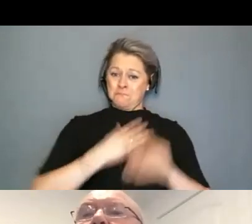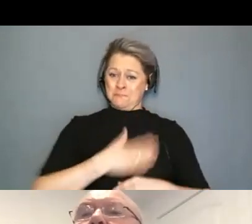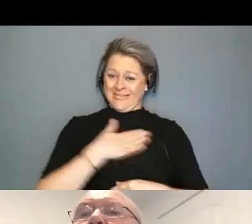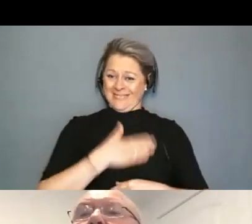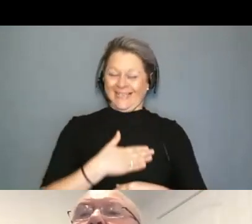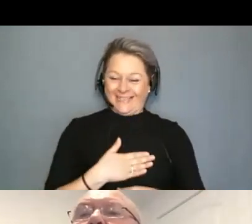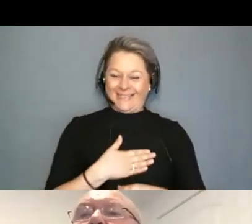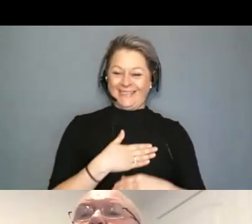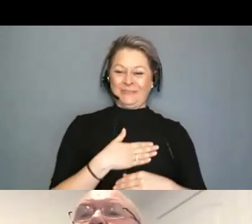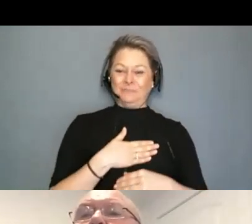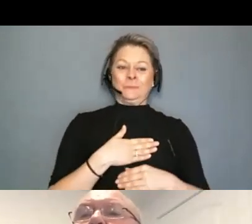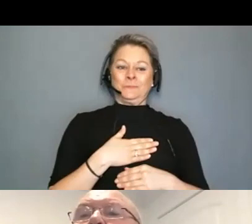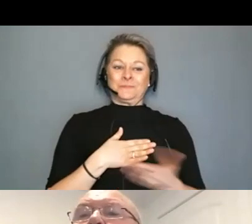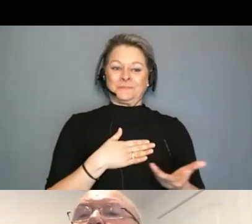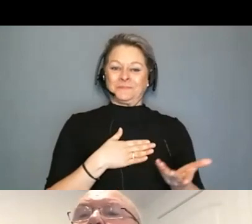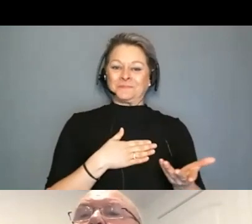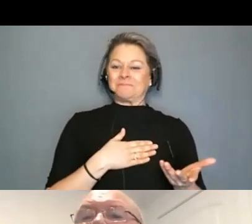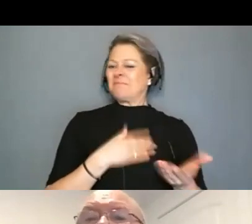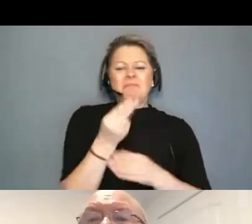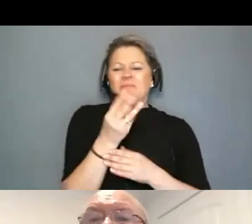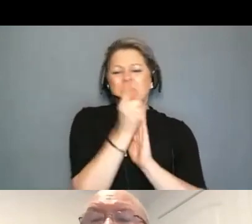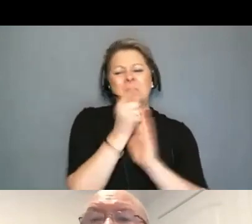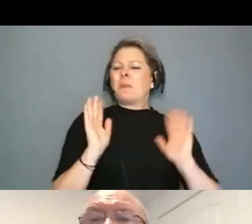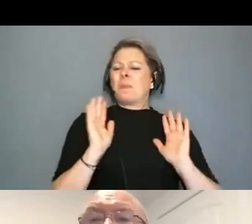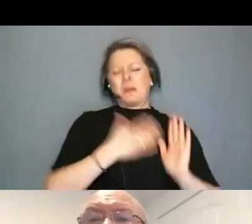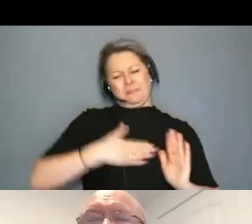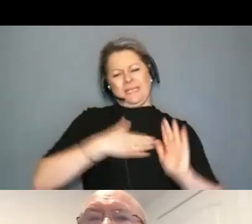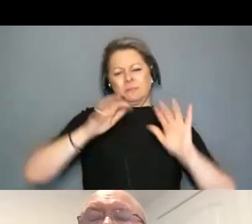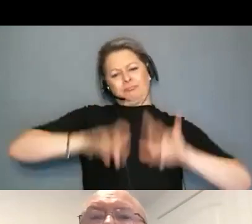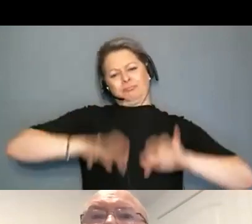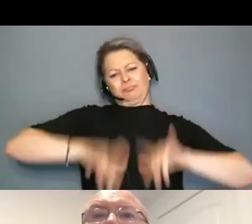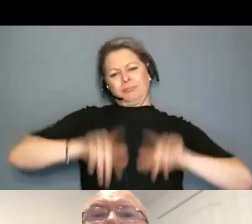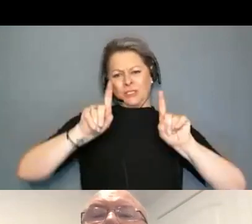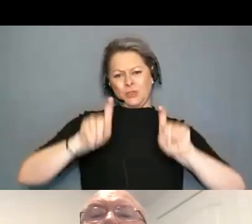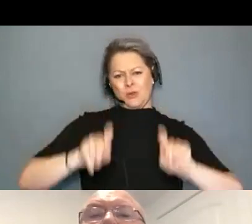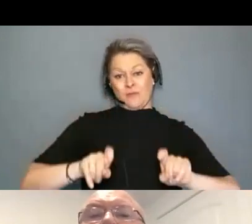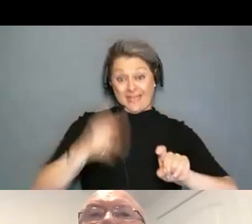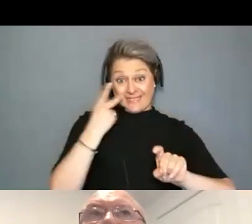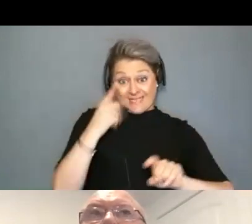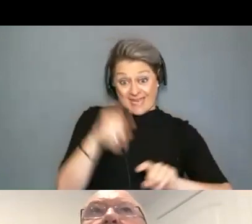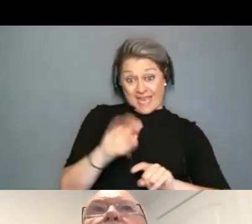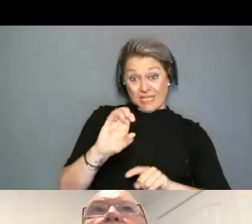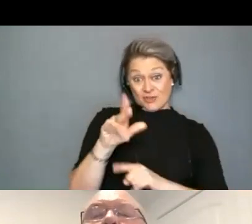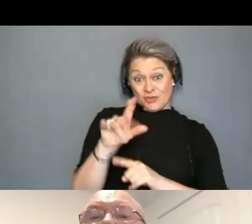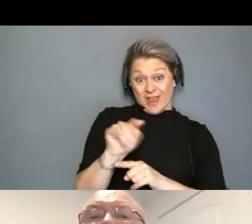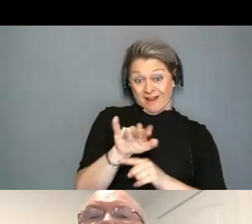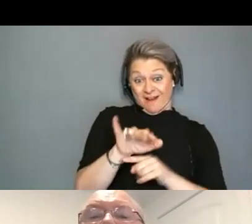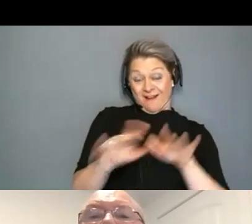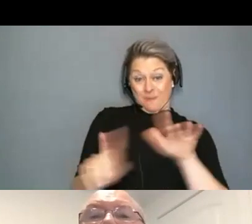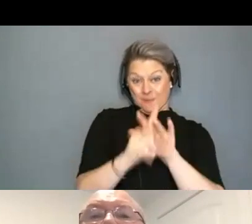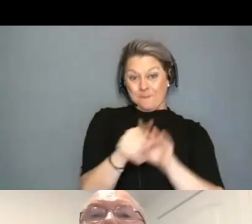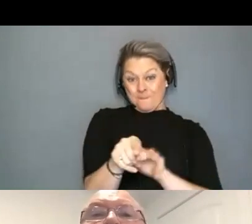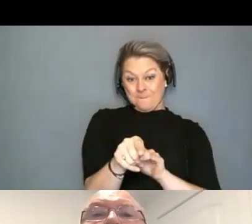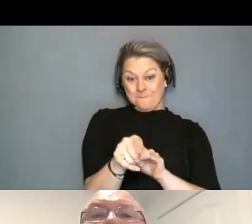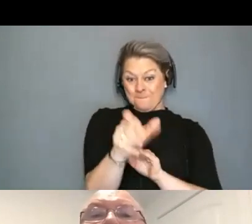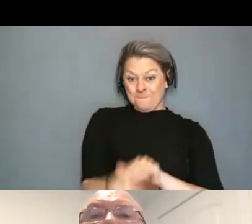you fill out. If you want, just take a few minutes to do that. I just put the link in the chat box, and I'll